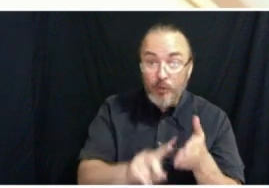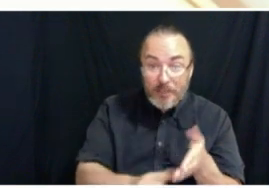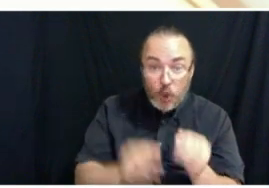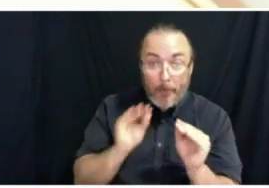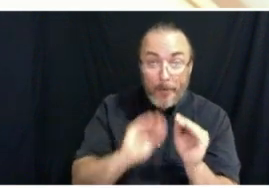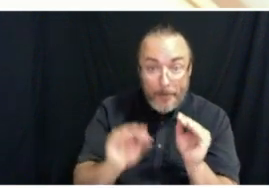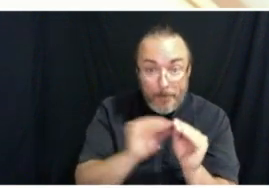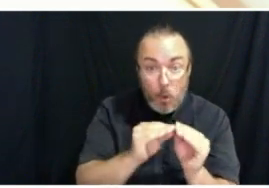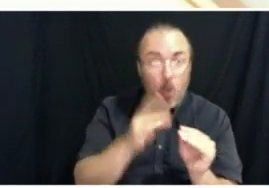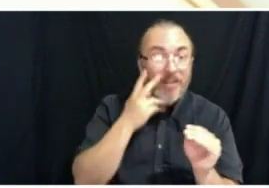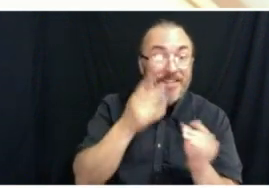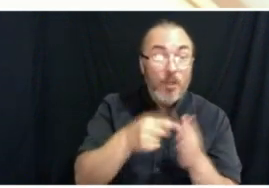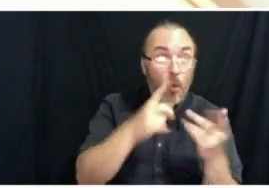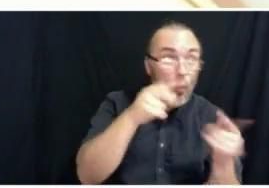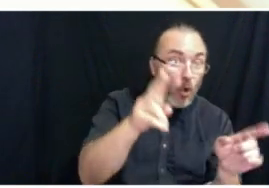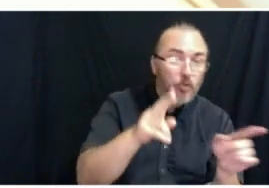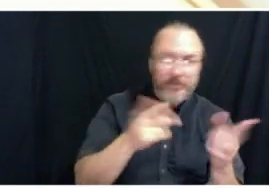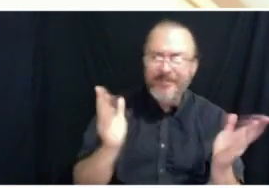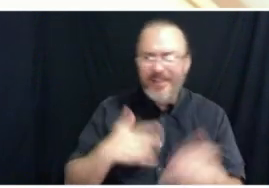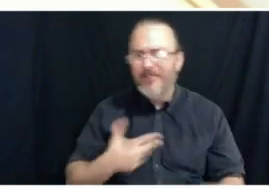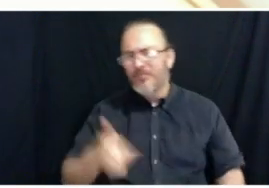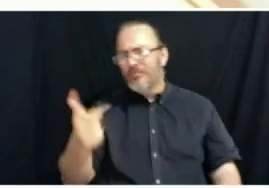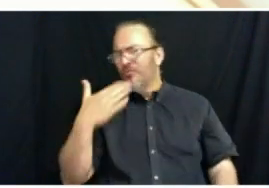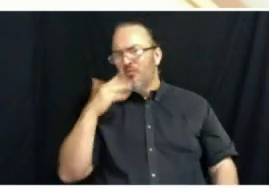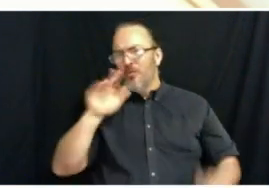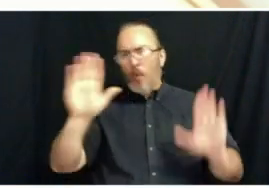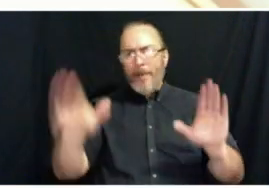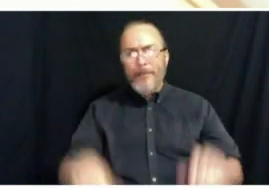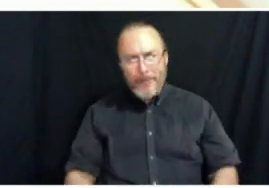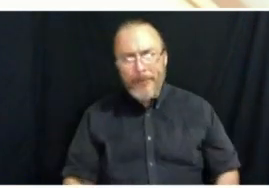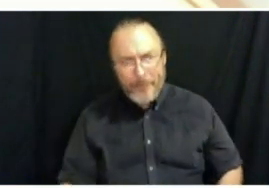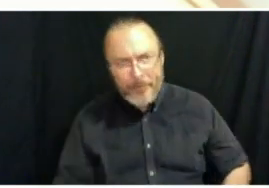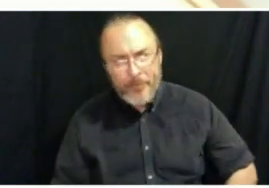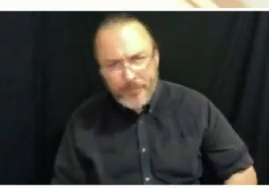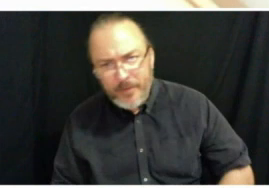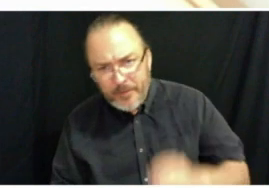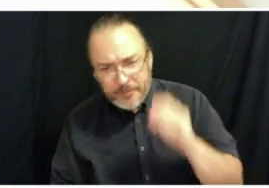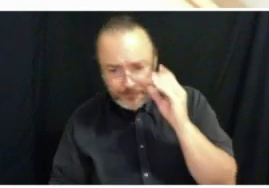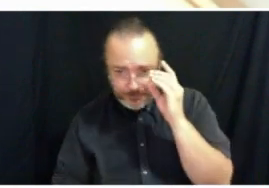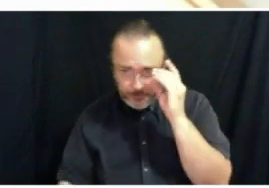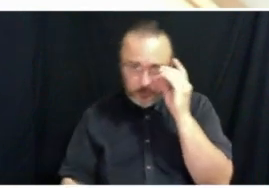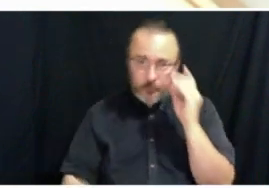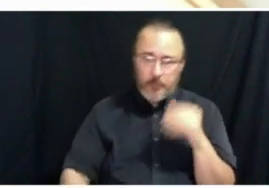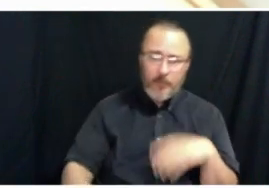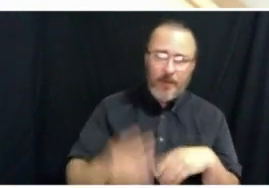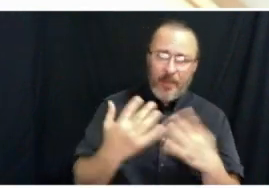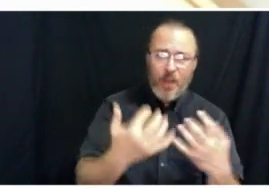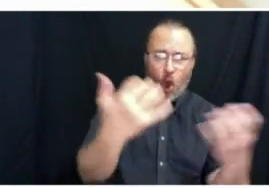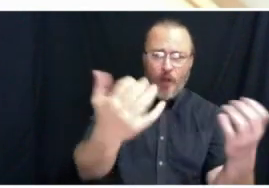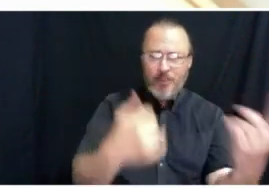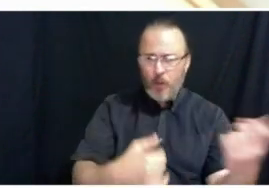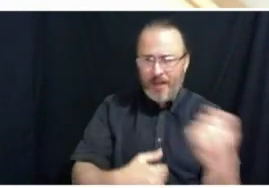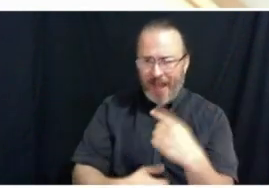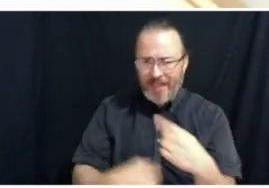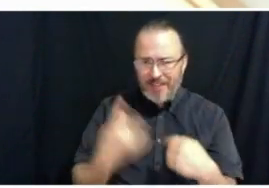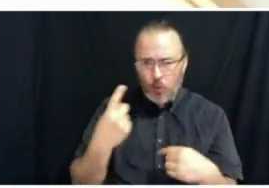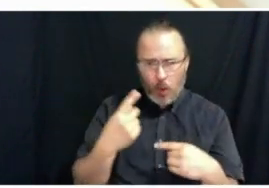working, what's reaching those kids. That's great. I have a question from the audience for Ms.